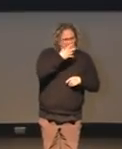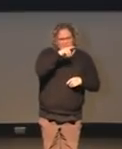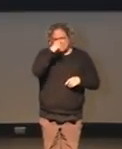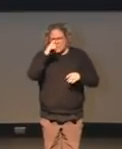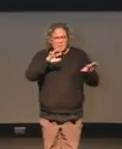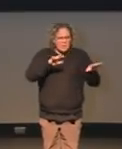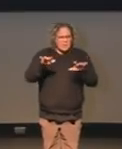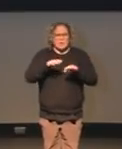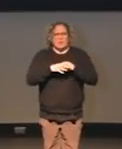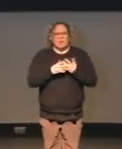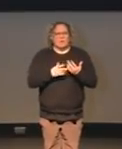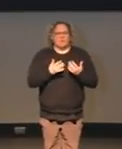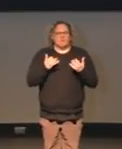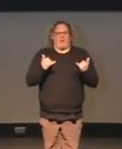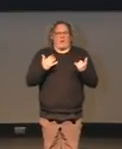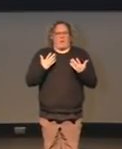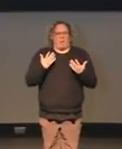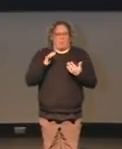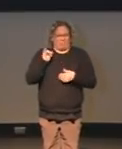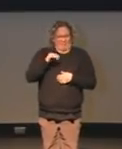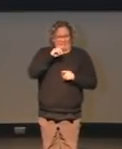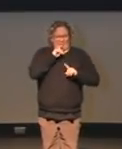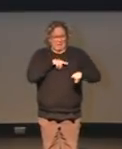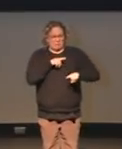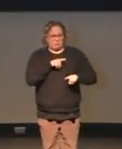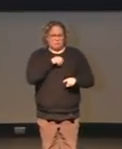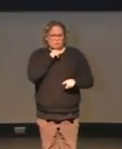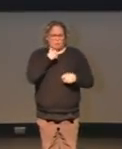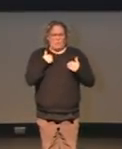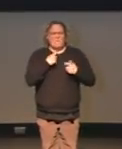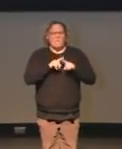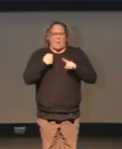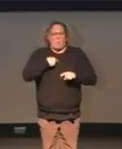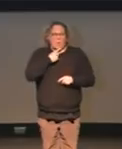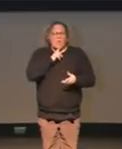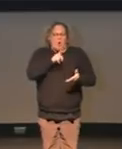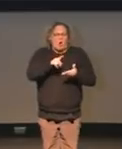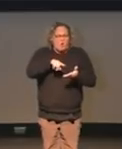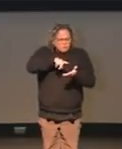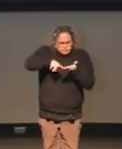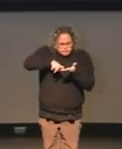my head, but I think we have that information, and there is a